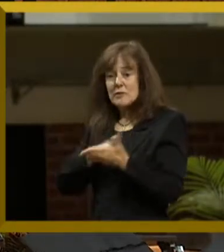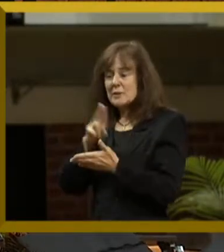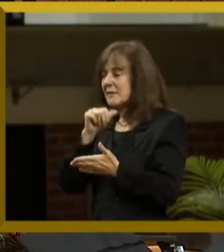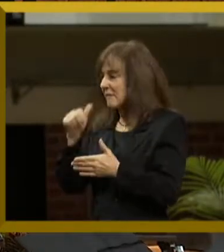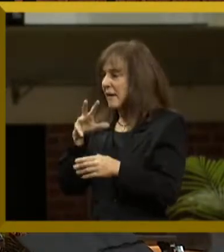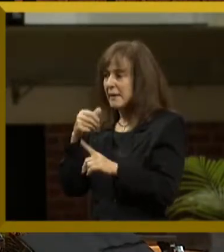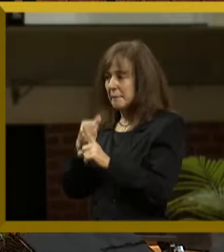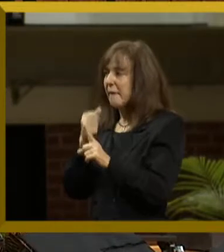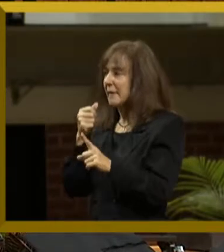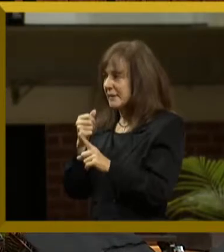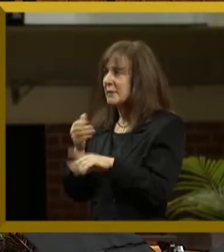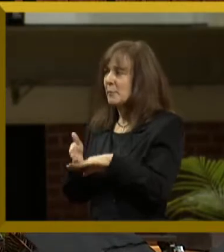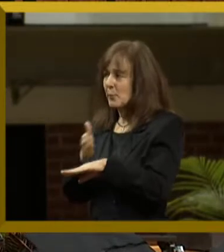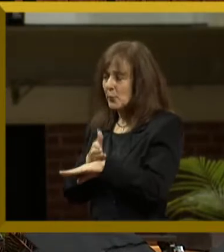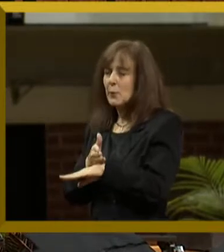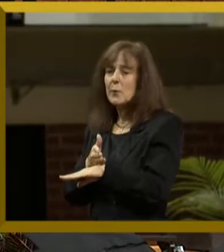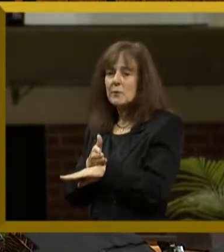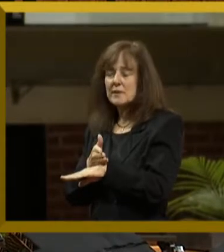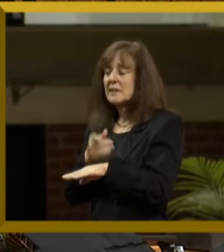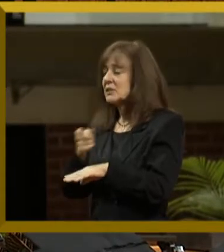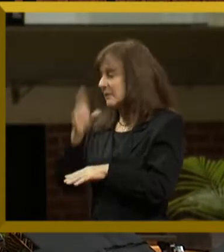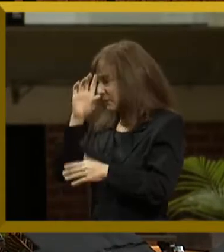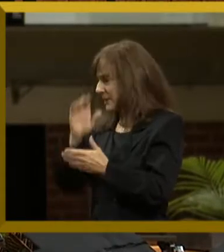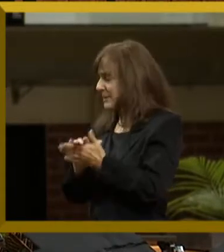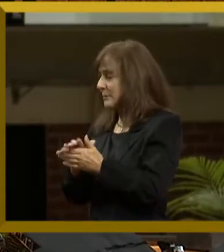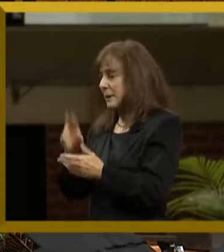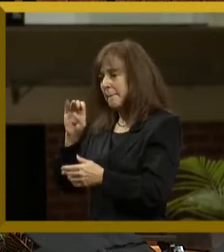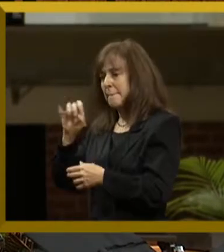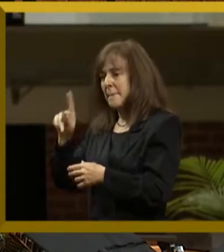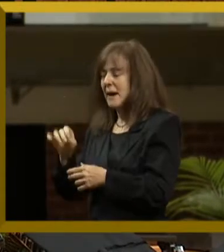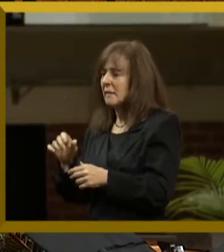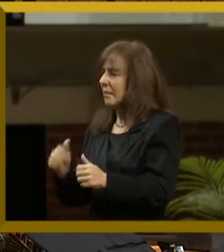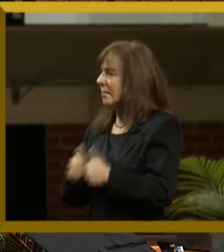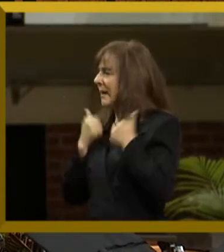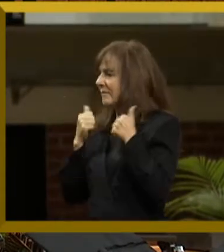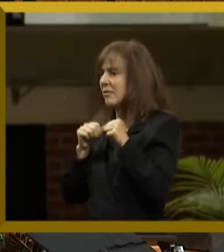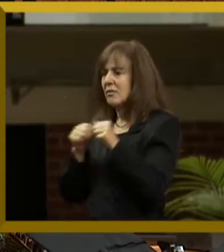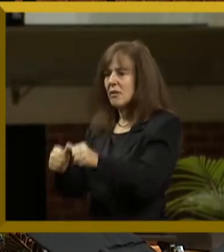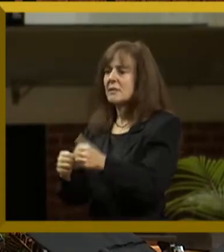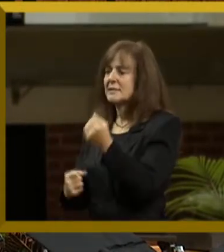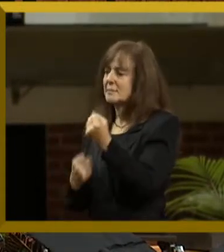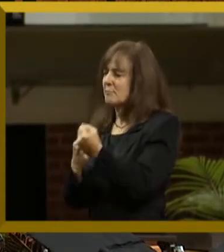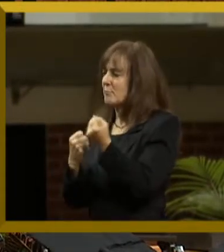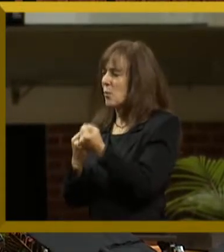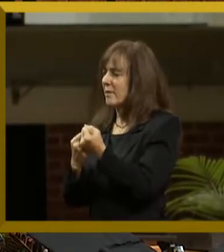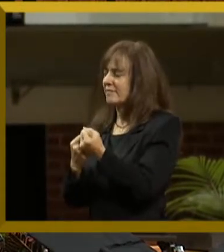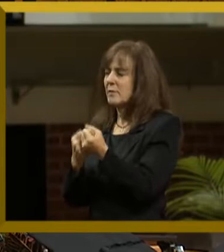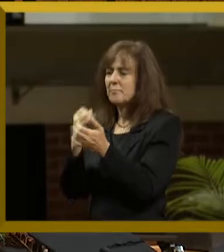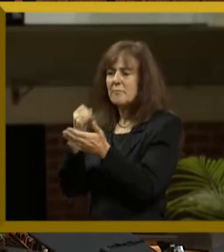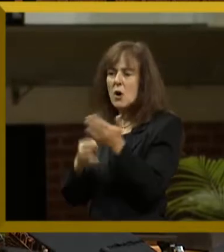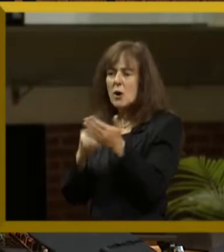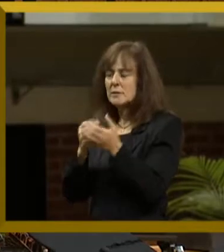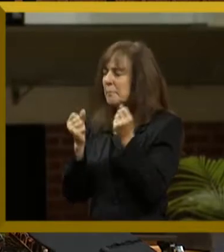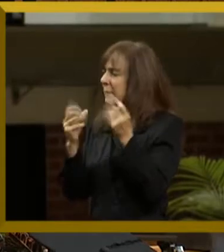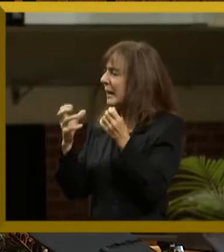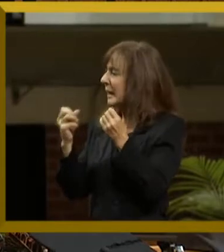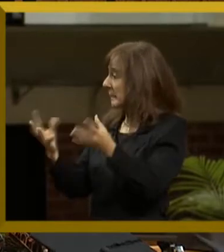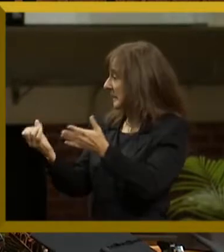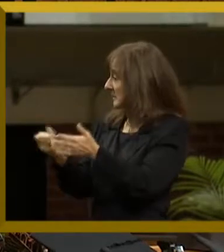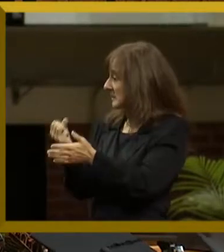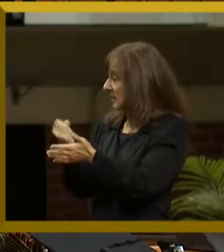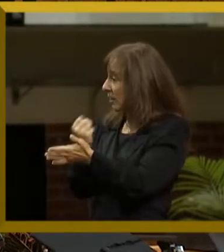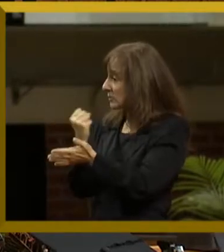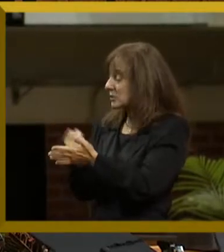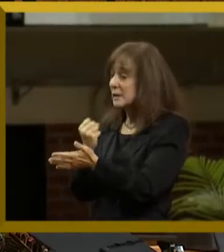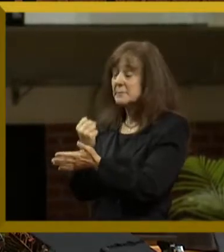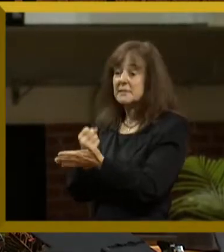not impacted. She and her husband, Mike, are lifelong supporters of the arts, evidenced by multiple scholarships and financial support